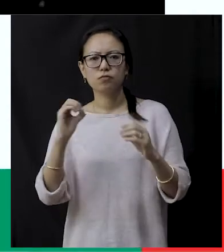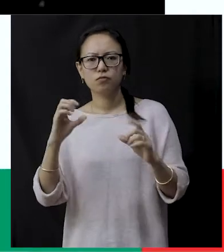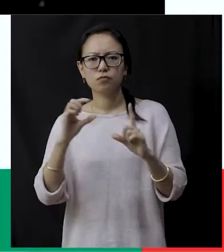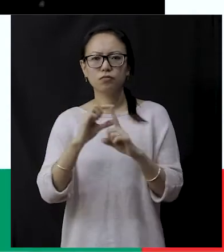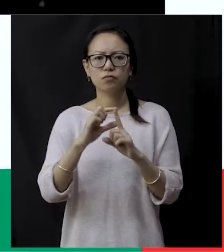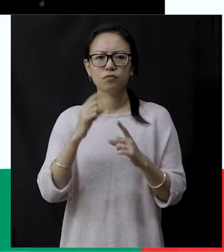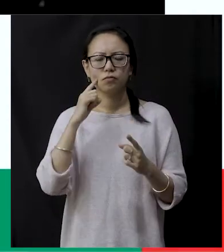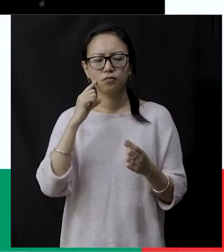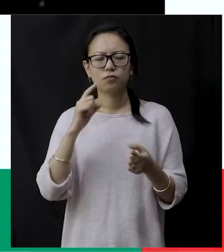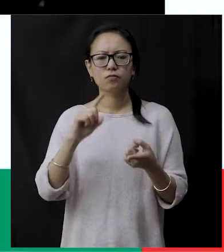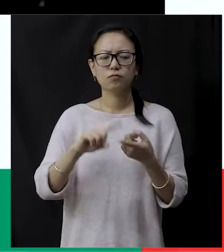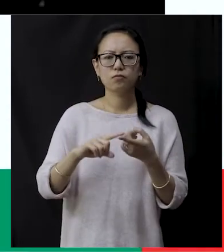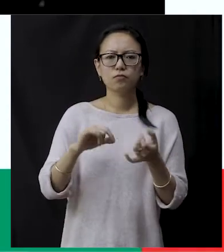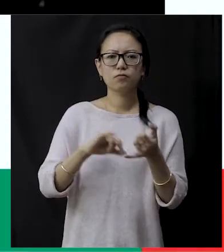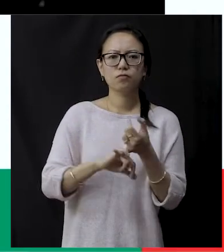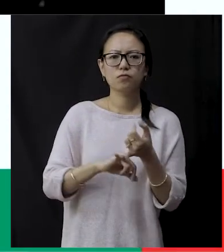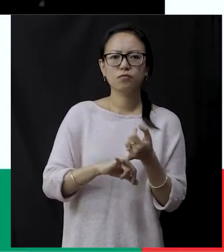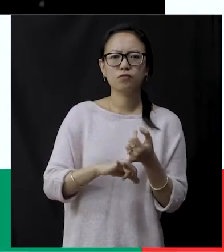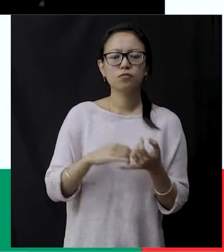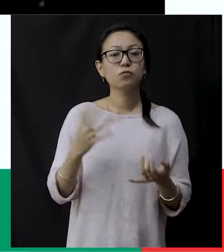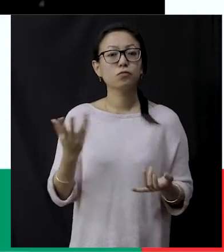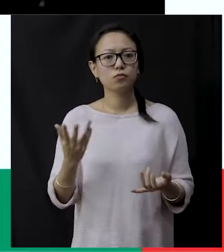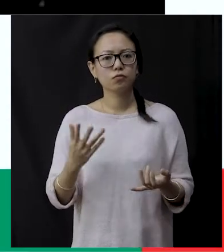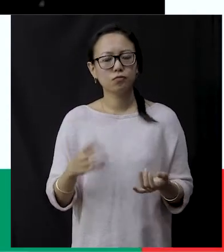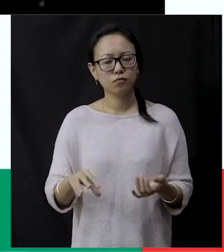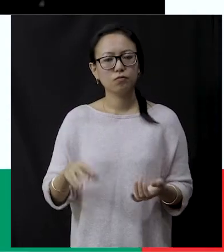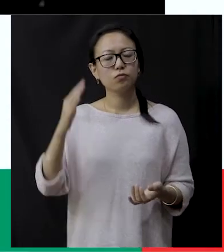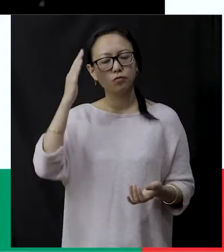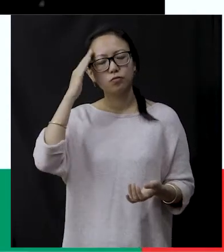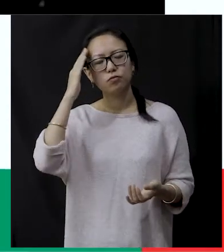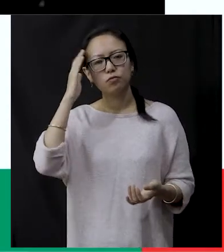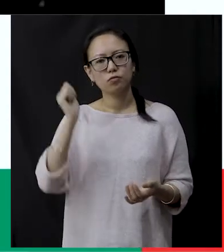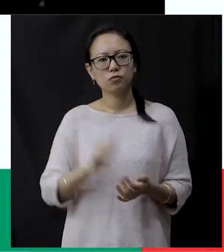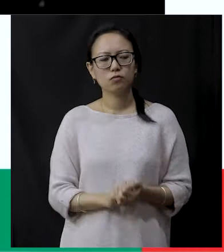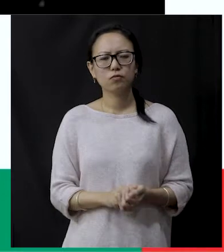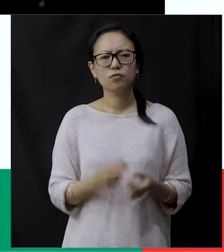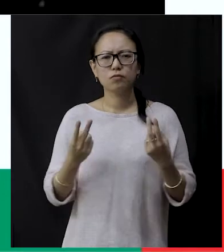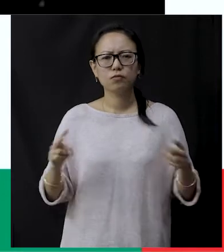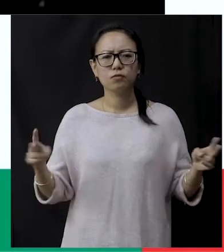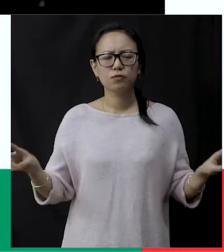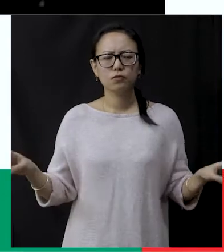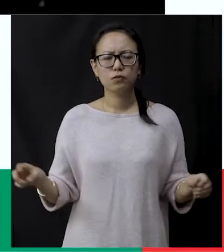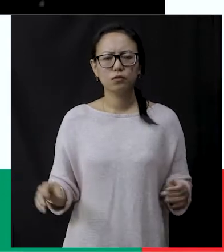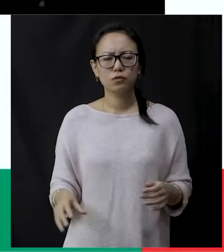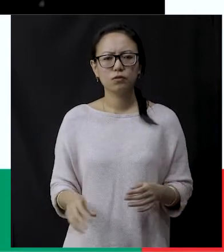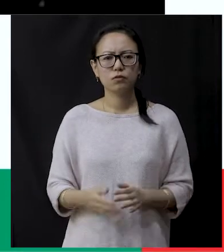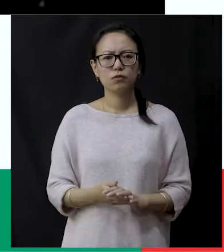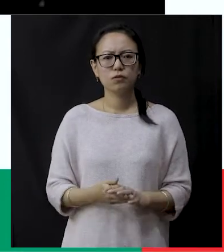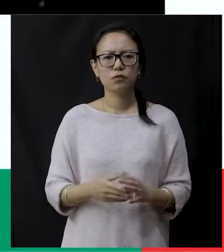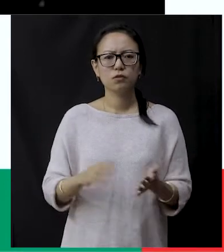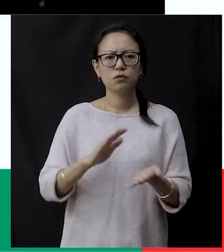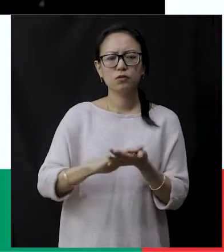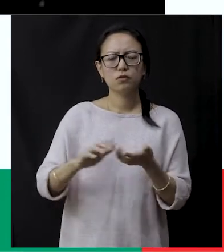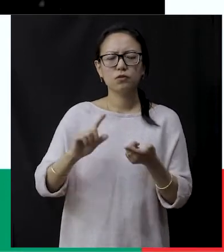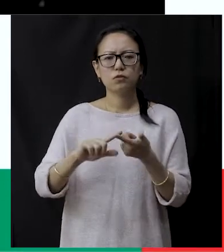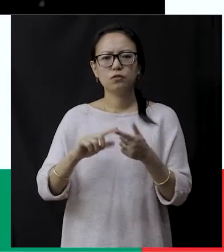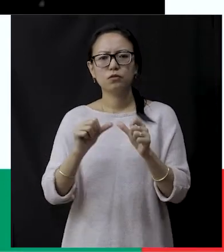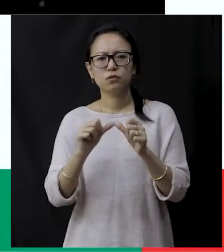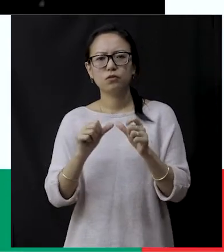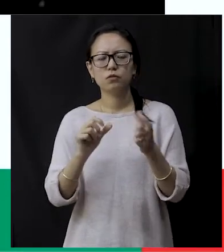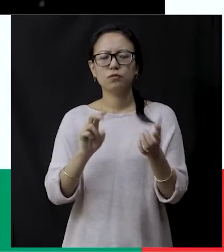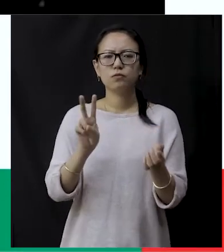identify different heavenly bodies, and we are going to learn about